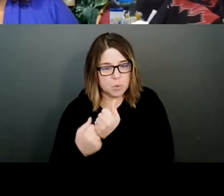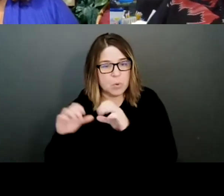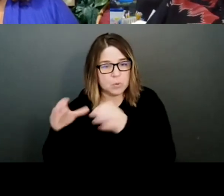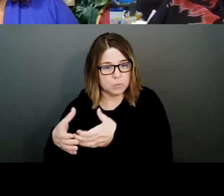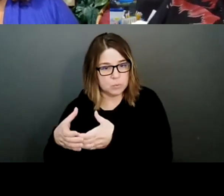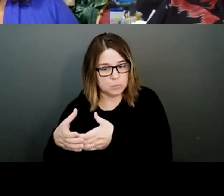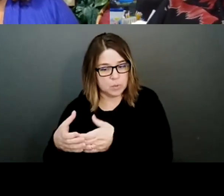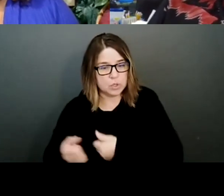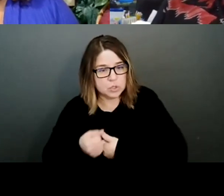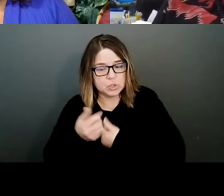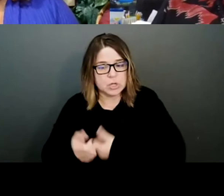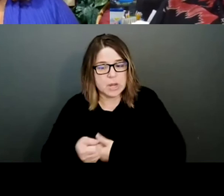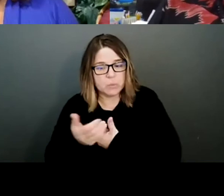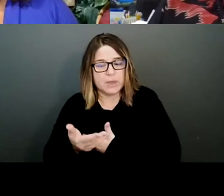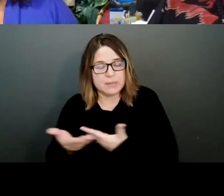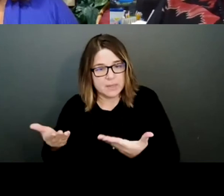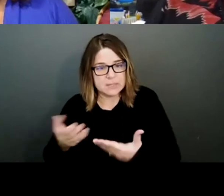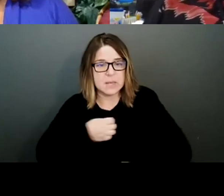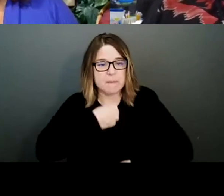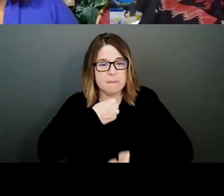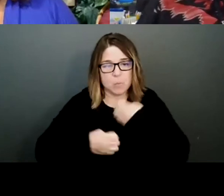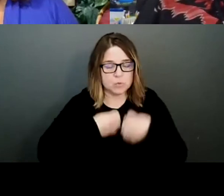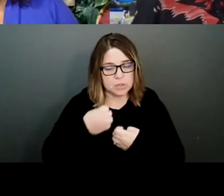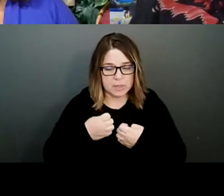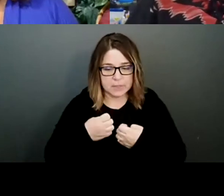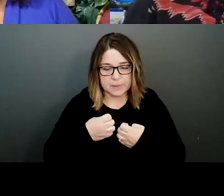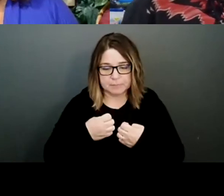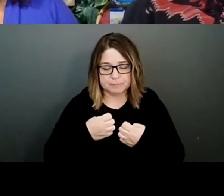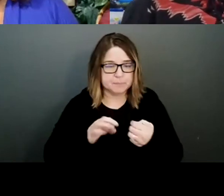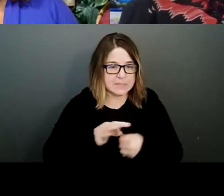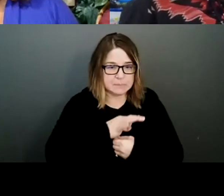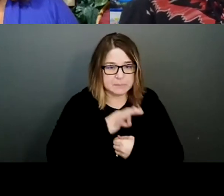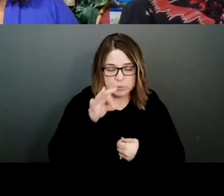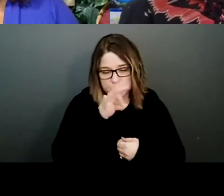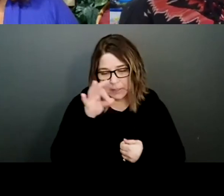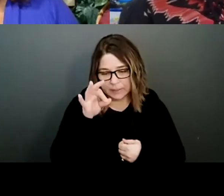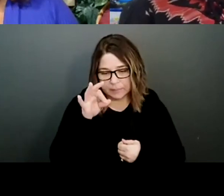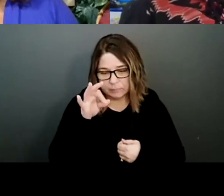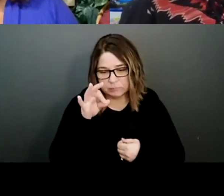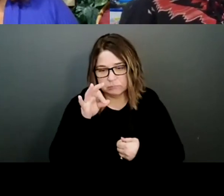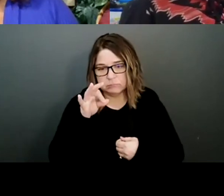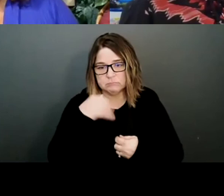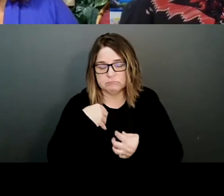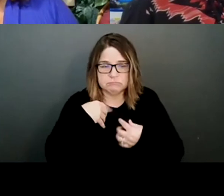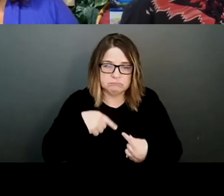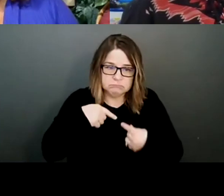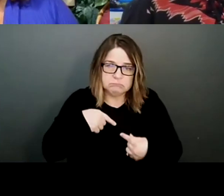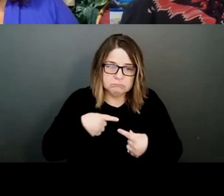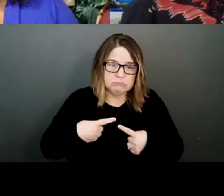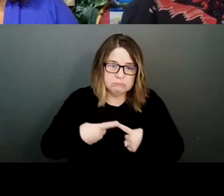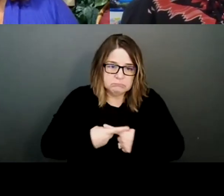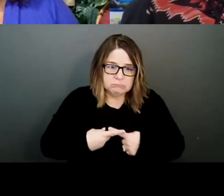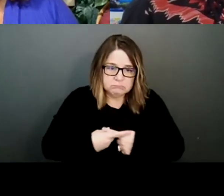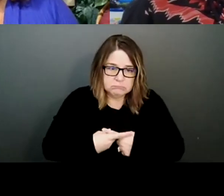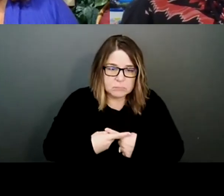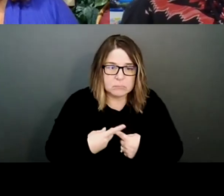You're sharing things that are emotionally and spiritually troubling to you. And it's really important